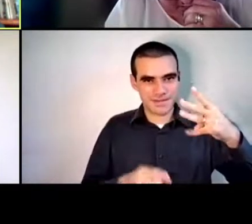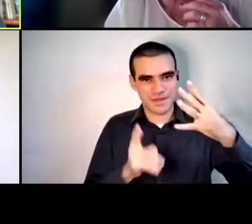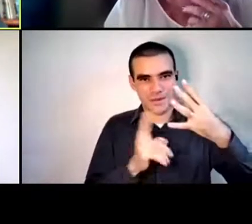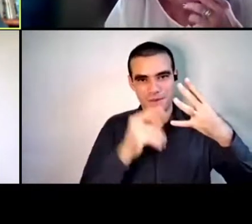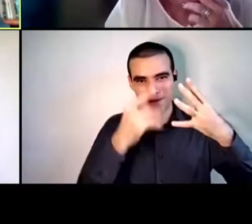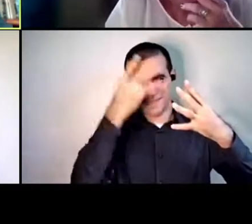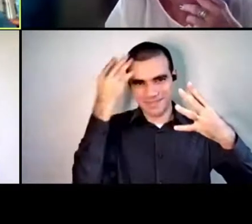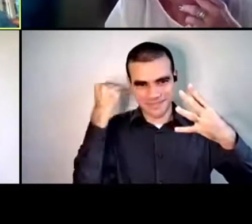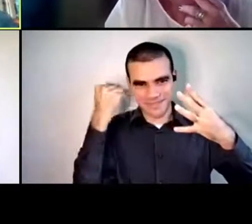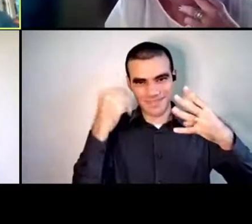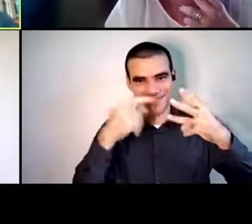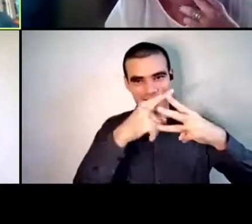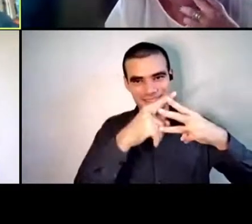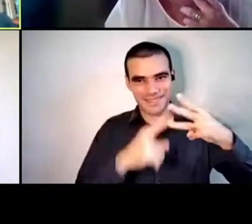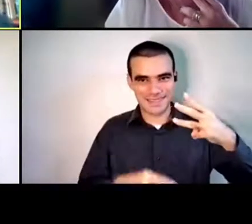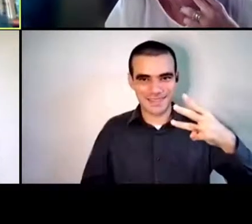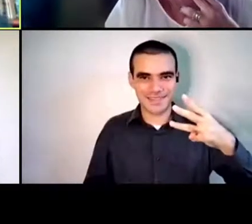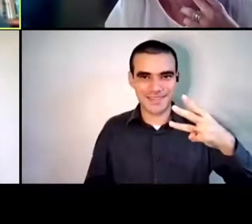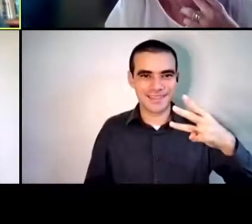things.